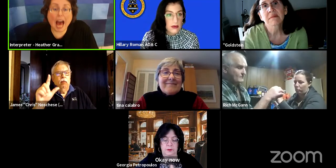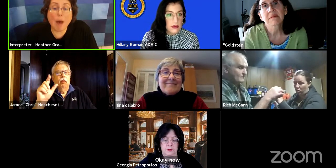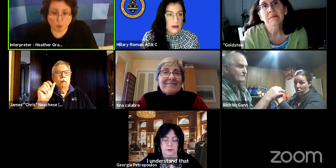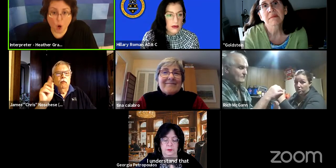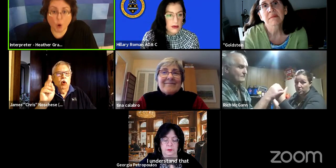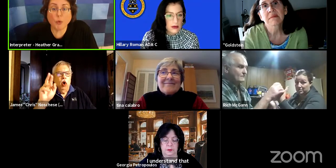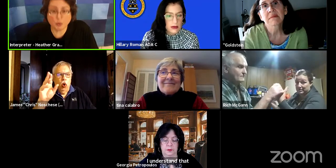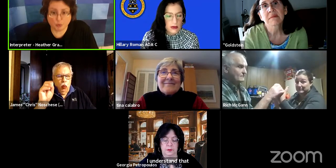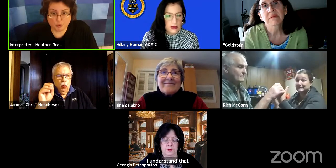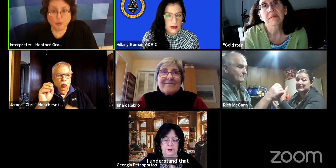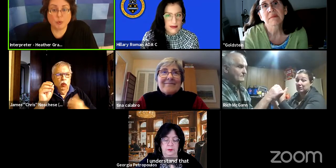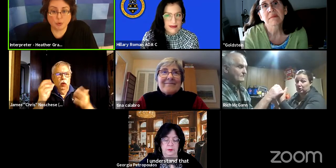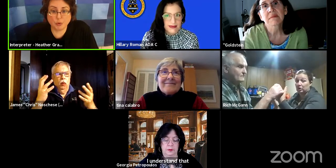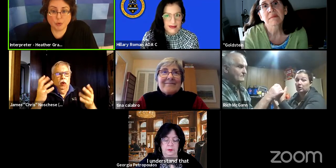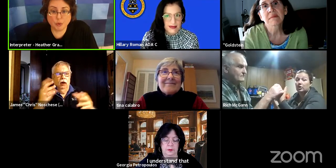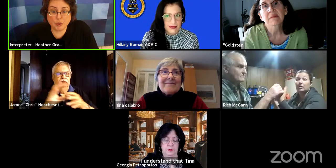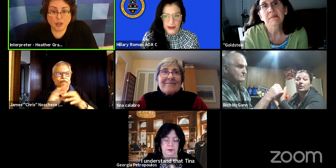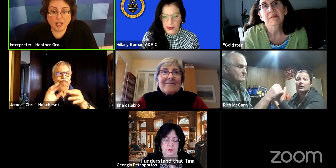Calabro,